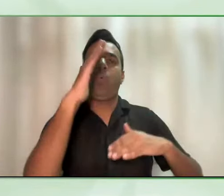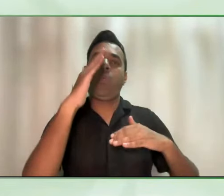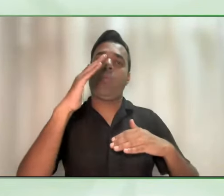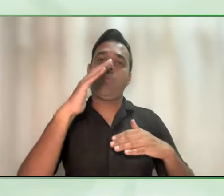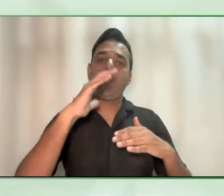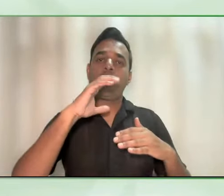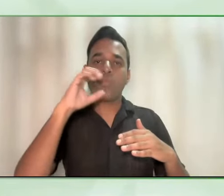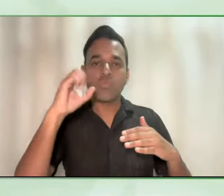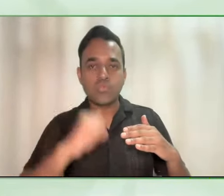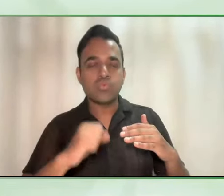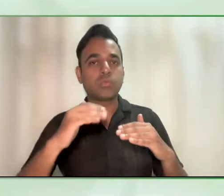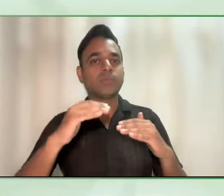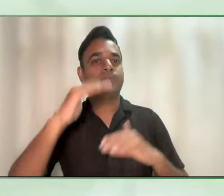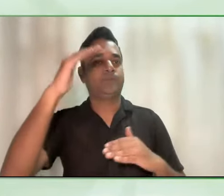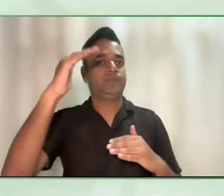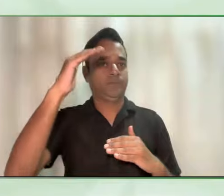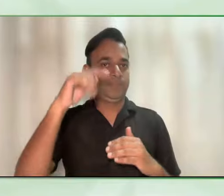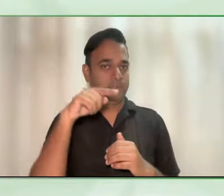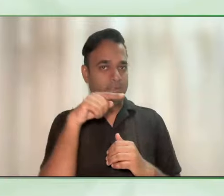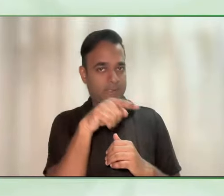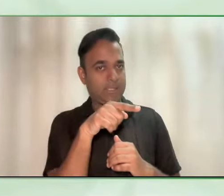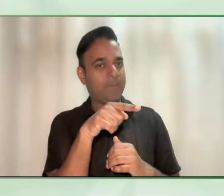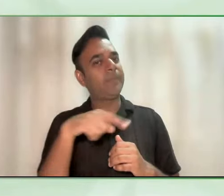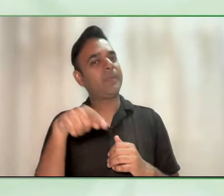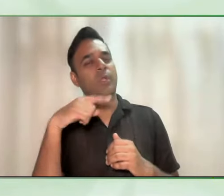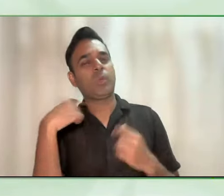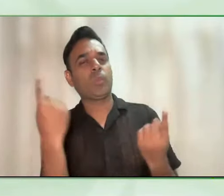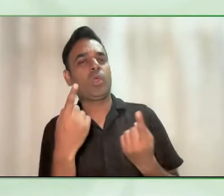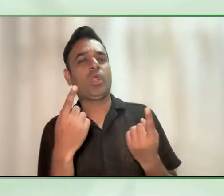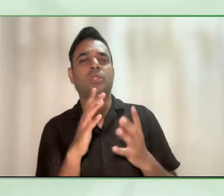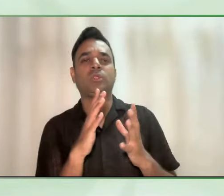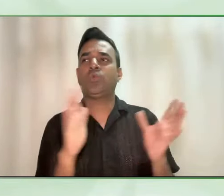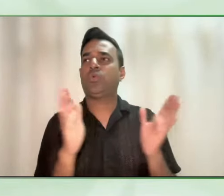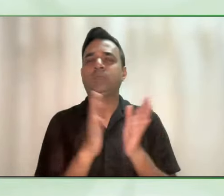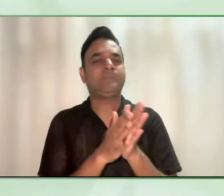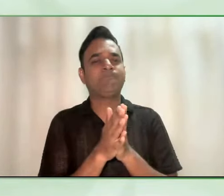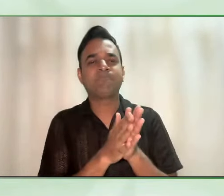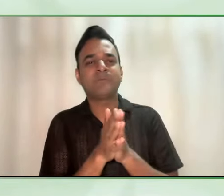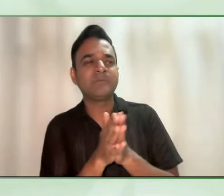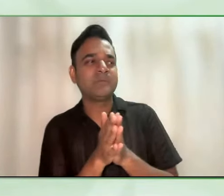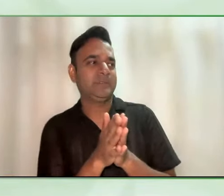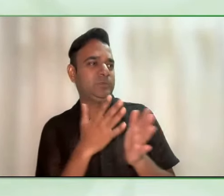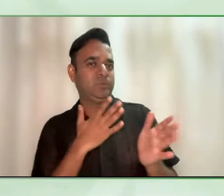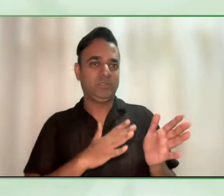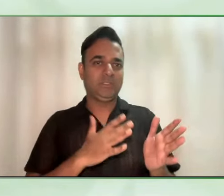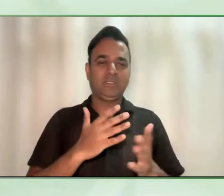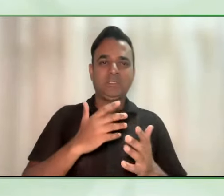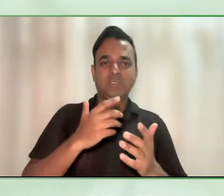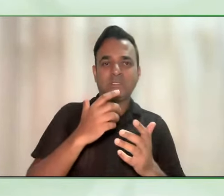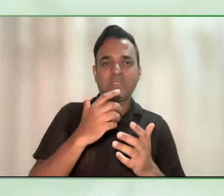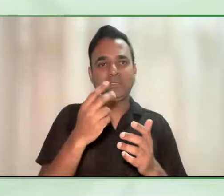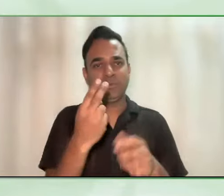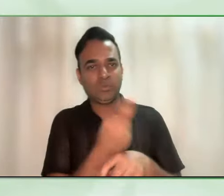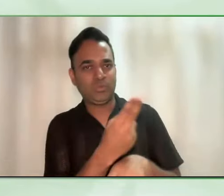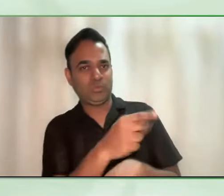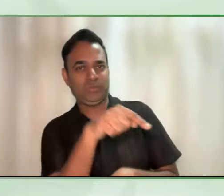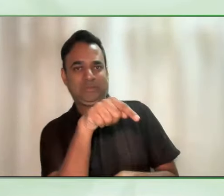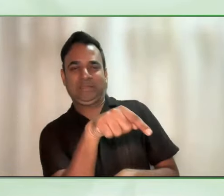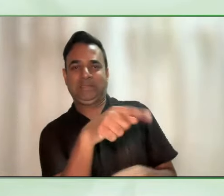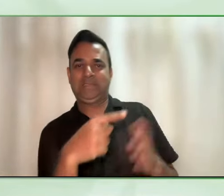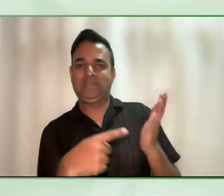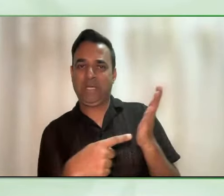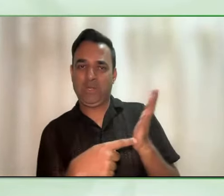more developed equipment or not. And but in general, they're not very interested in